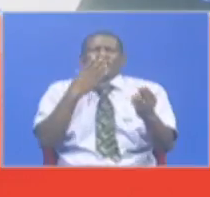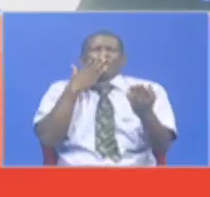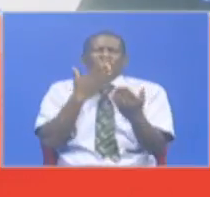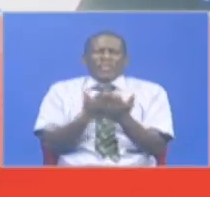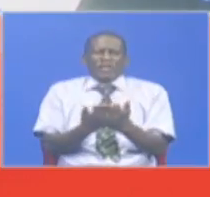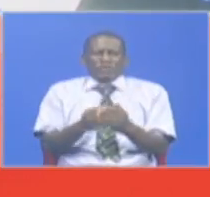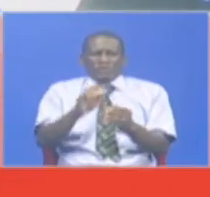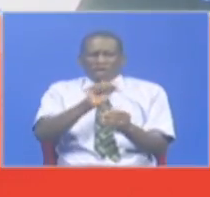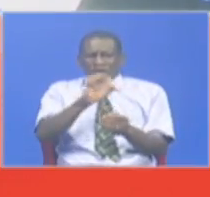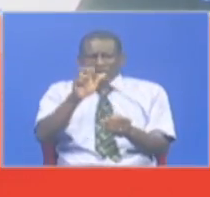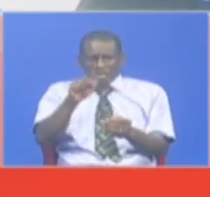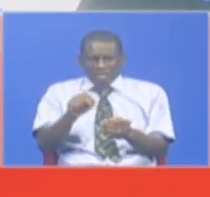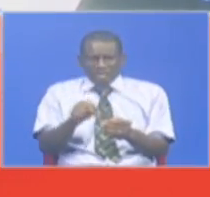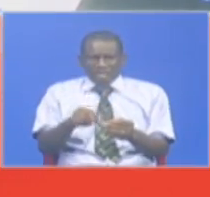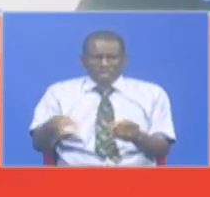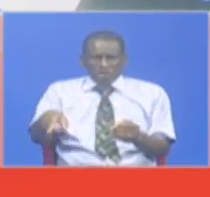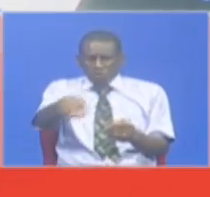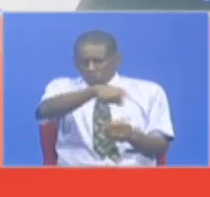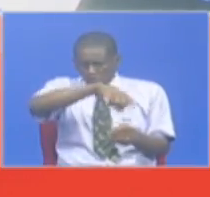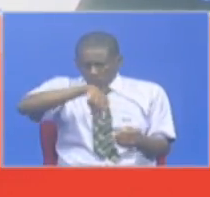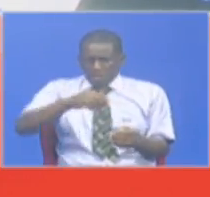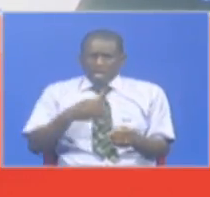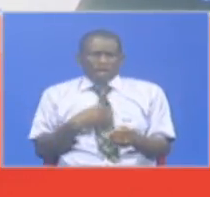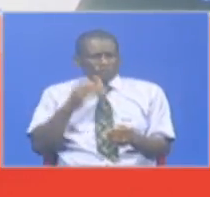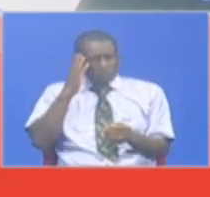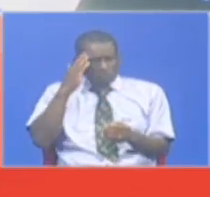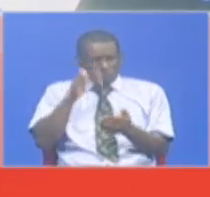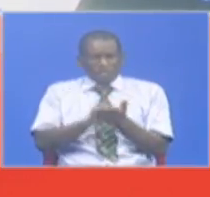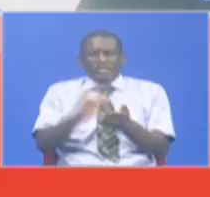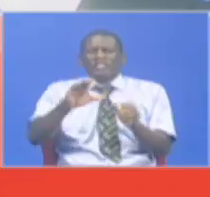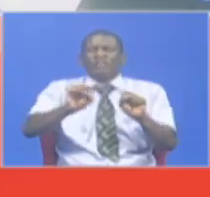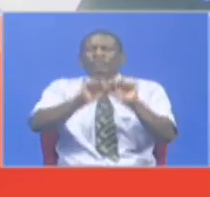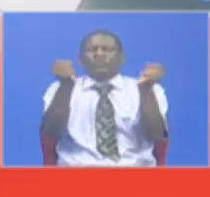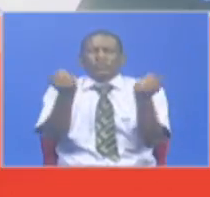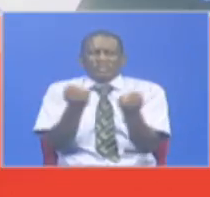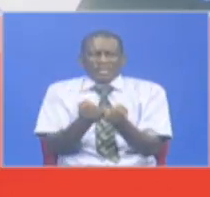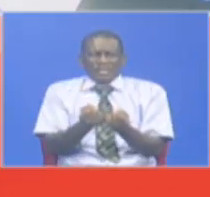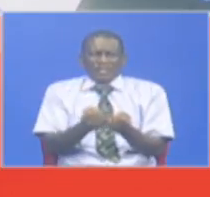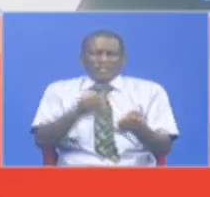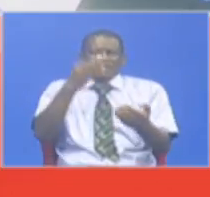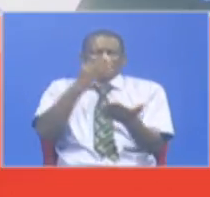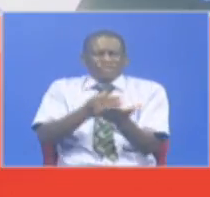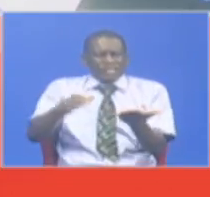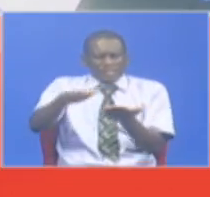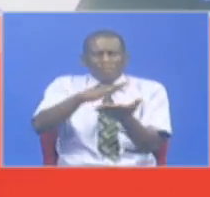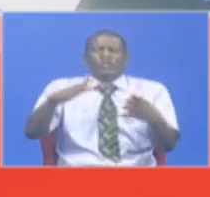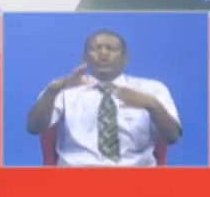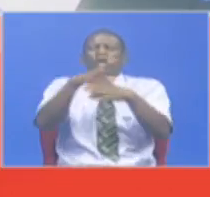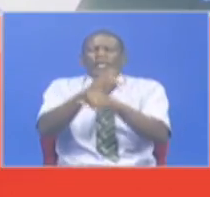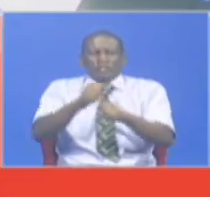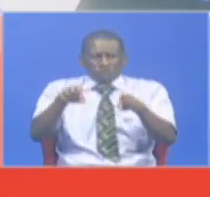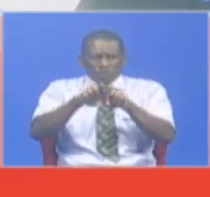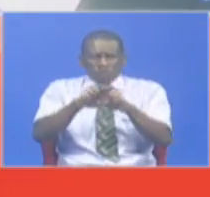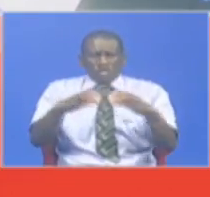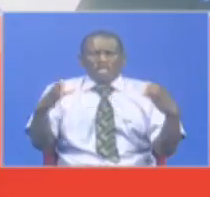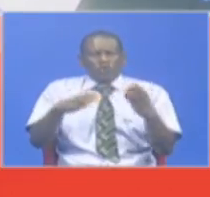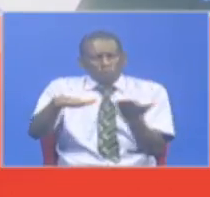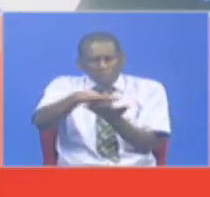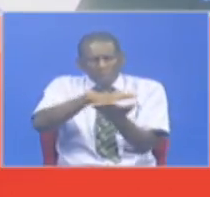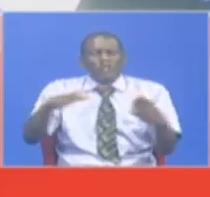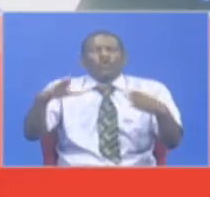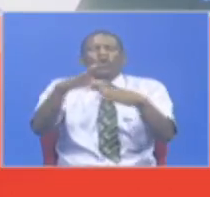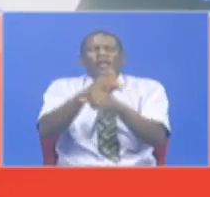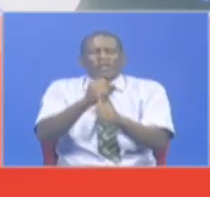Alan. Because we've noted that the civil society, the faith-based organization, also the community-based organization, as